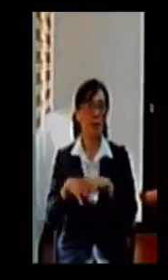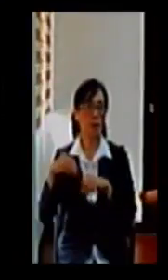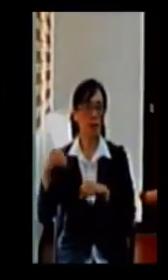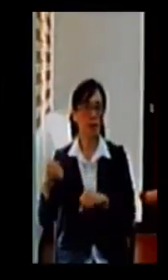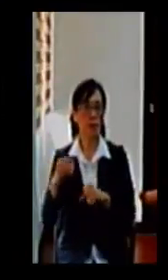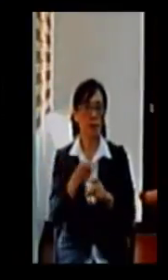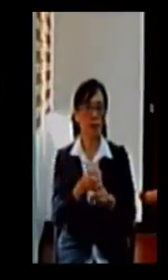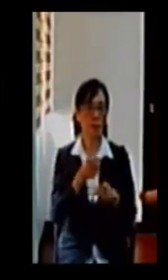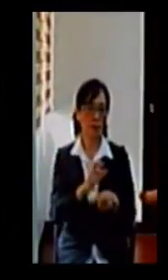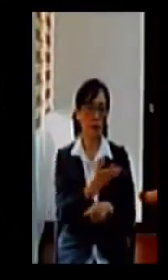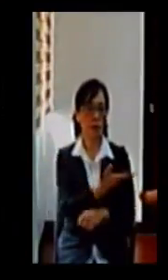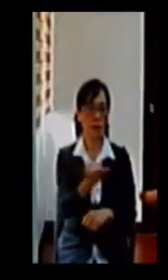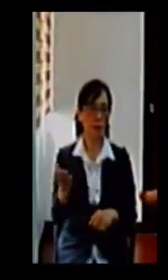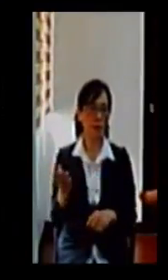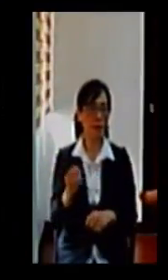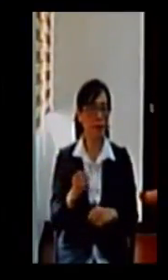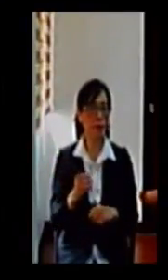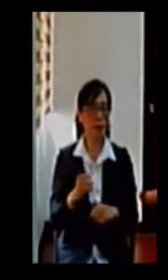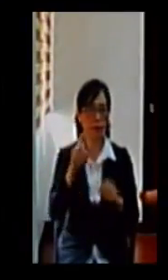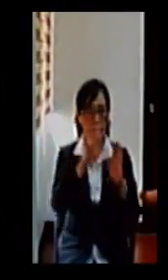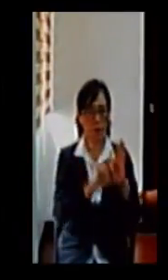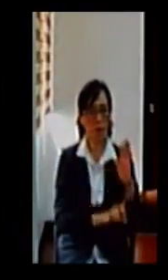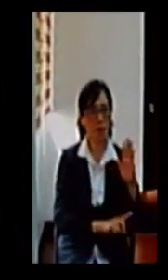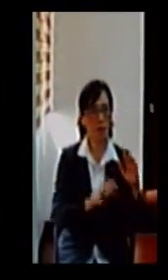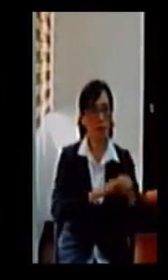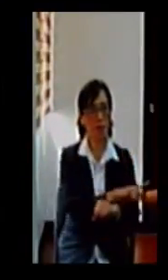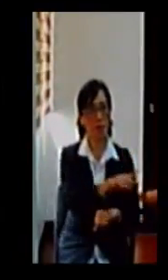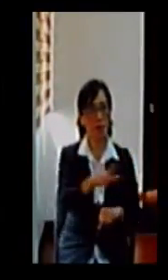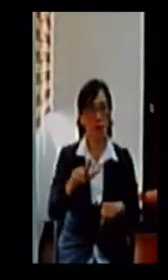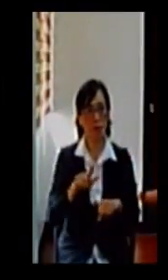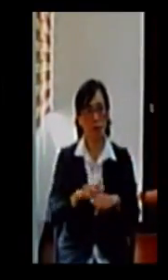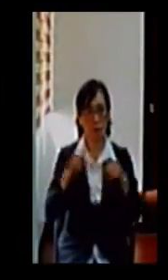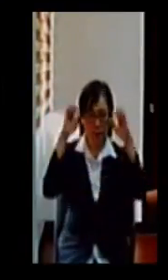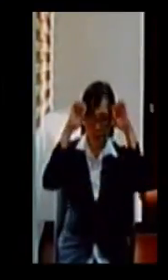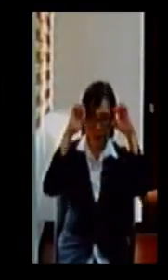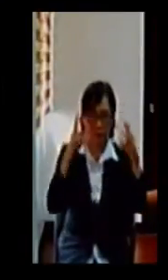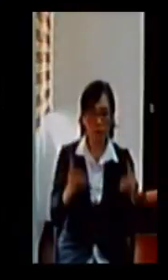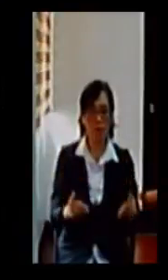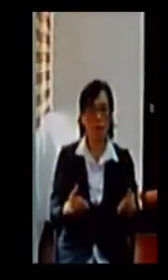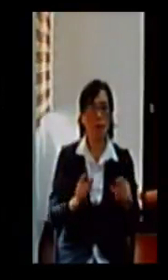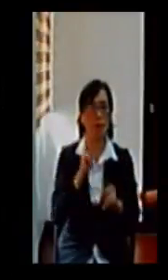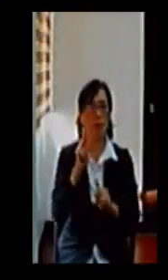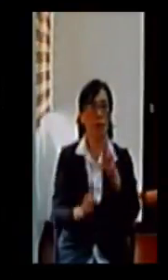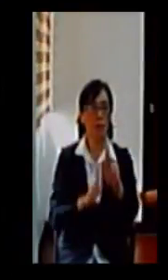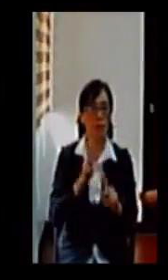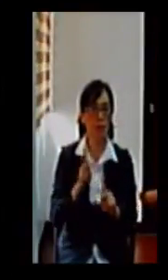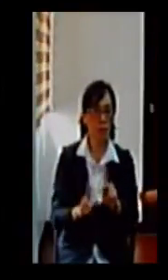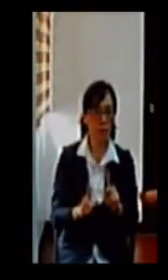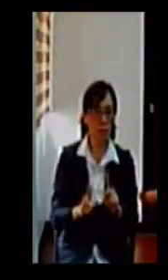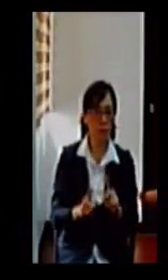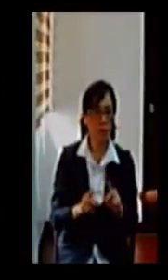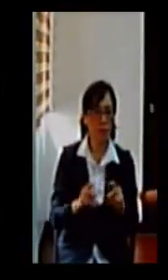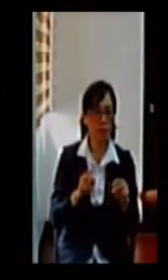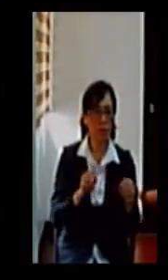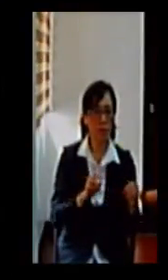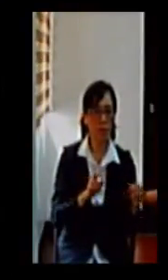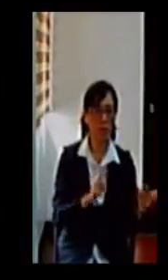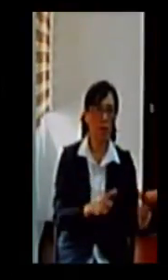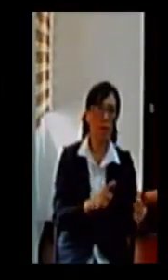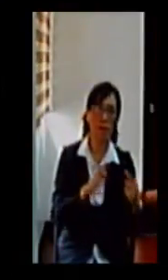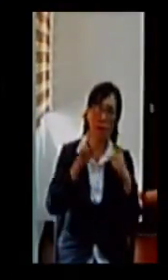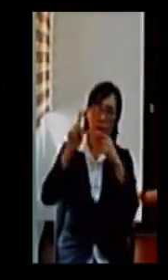taken from them by lowlanders or the educated people, they resort to moving up